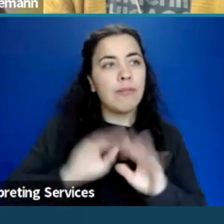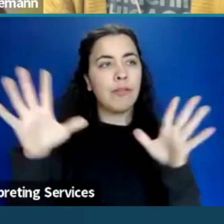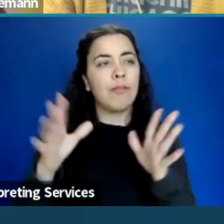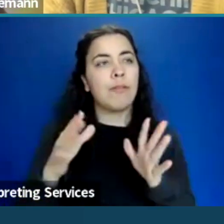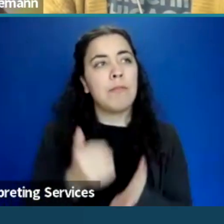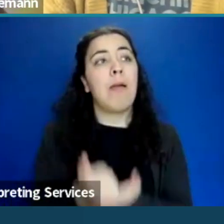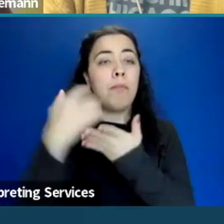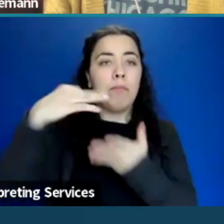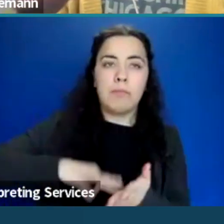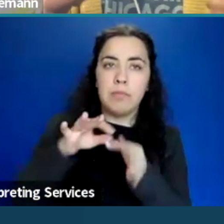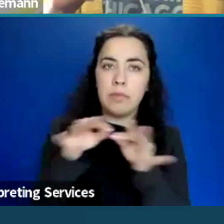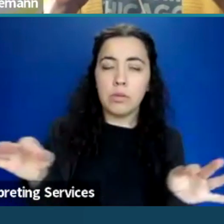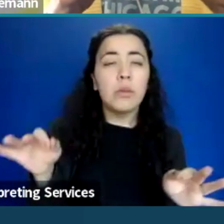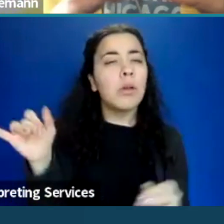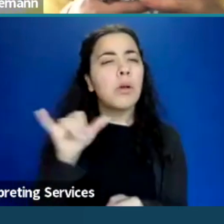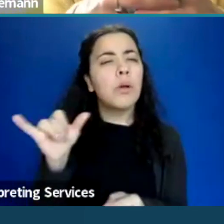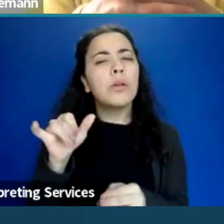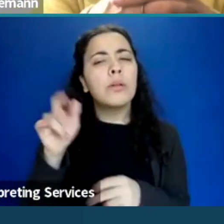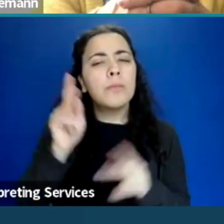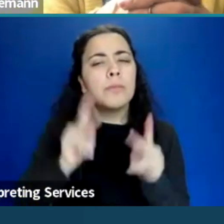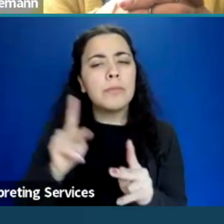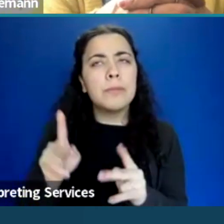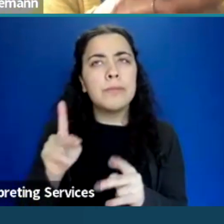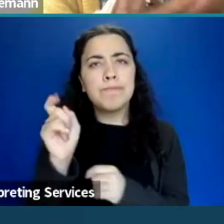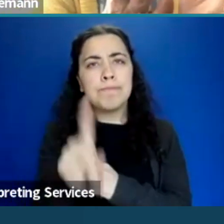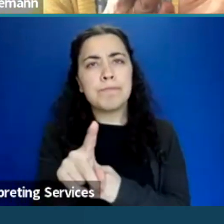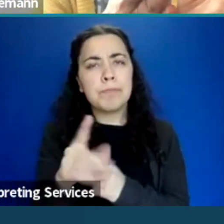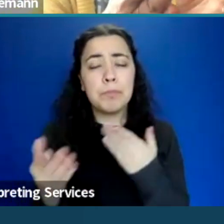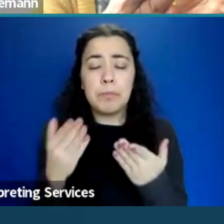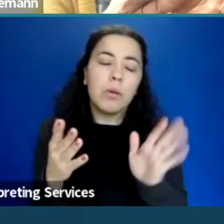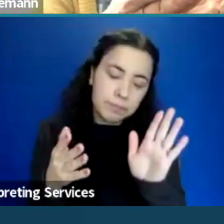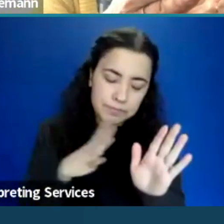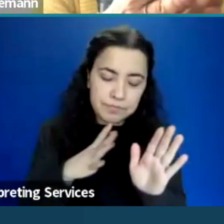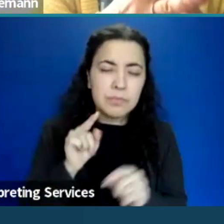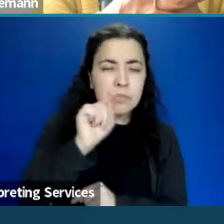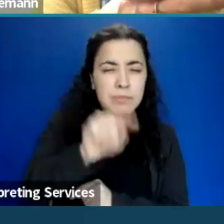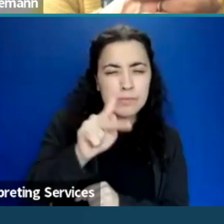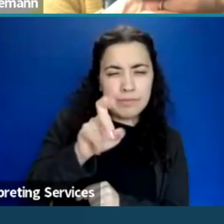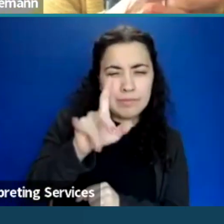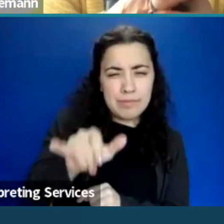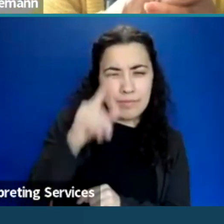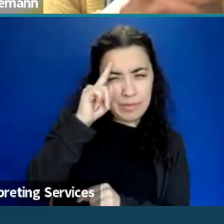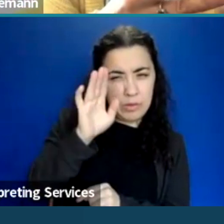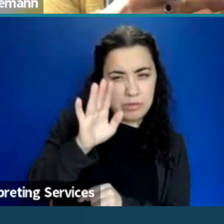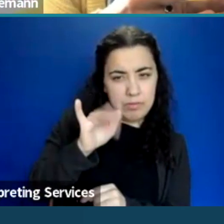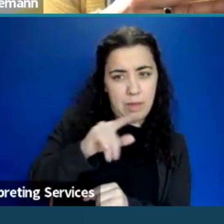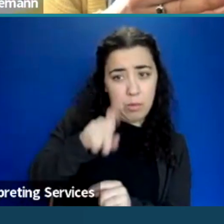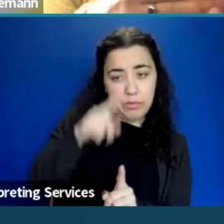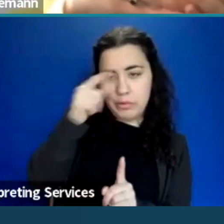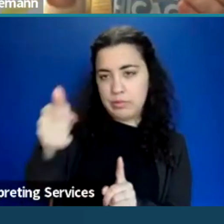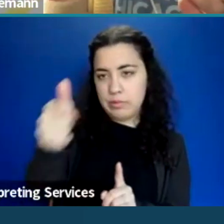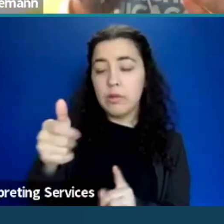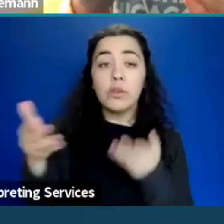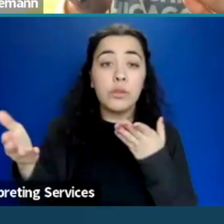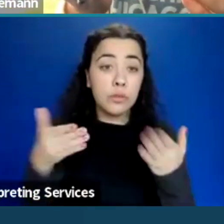have a question about people that might. So Kelly, I think this one is more specifically to you when you're talking about service